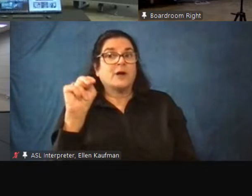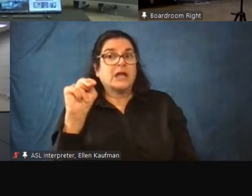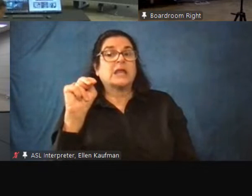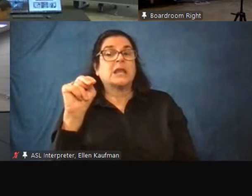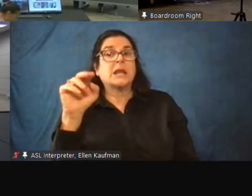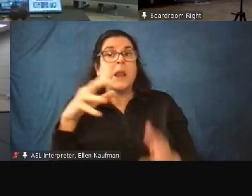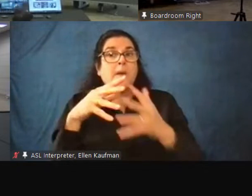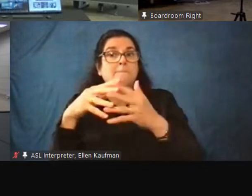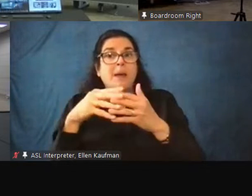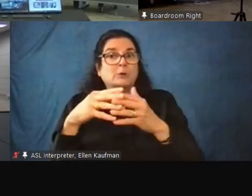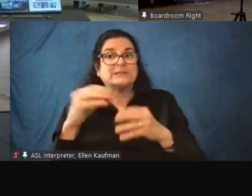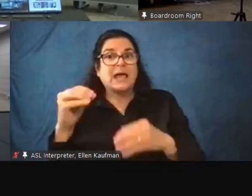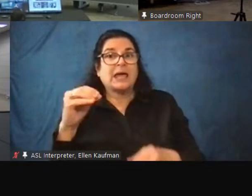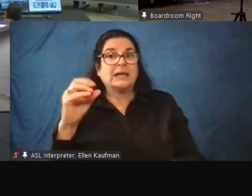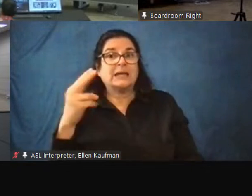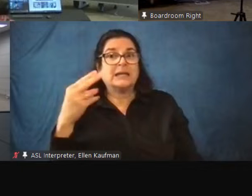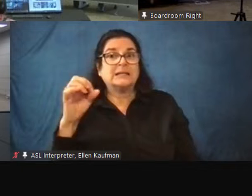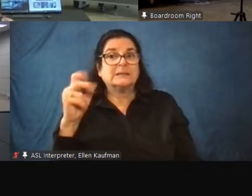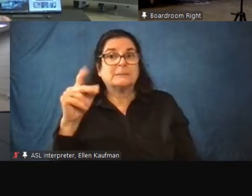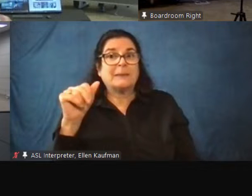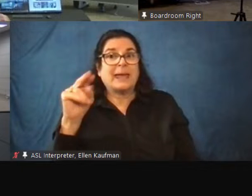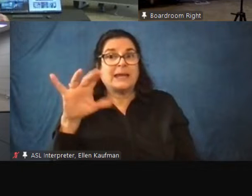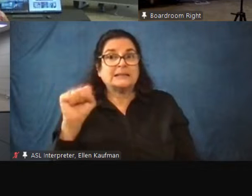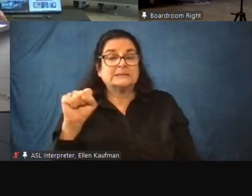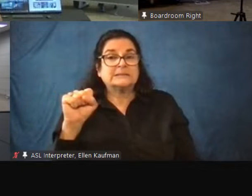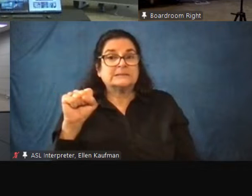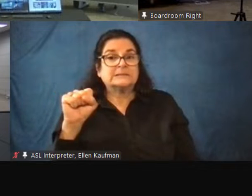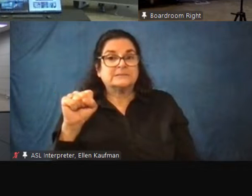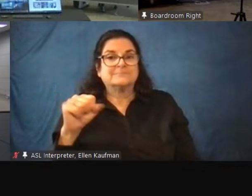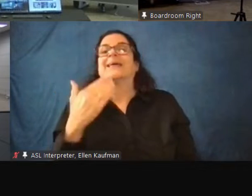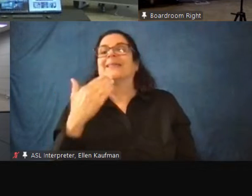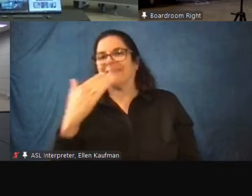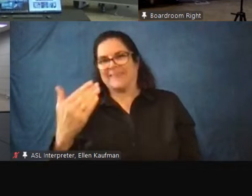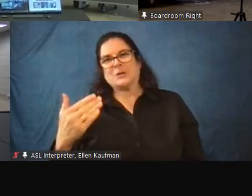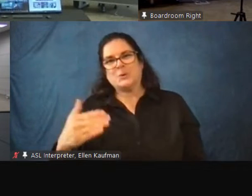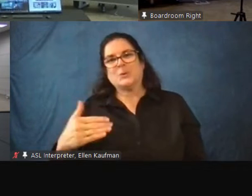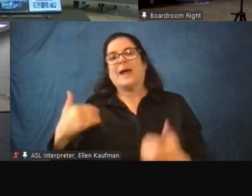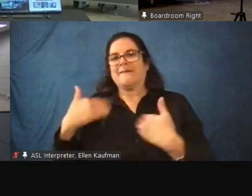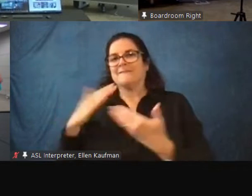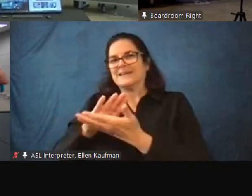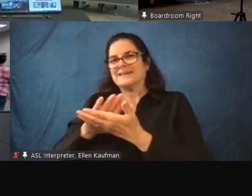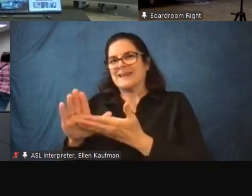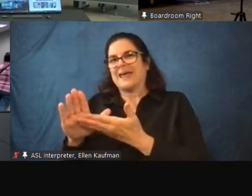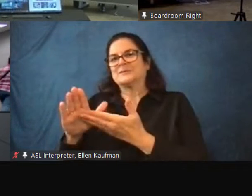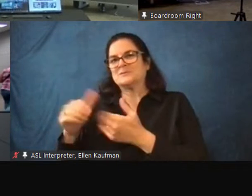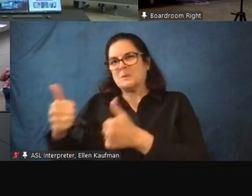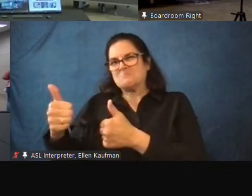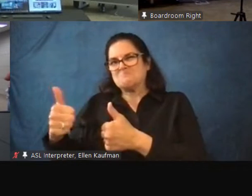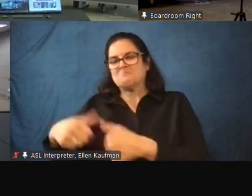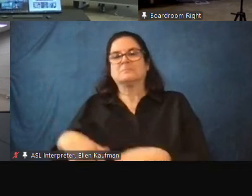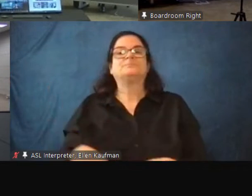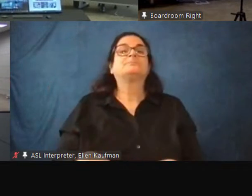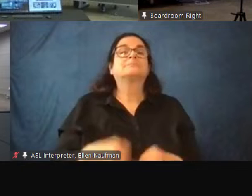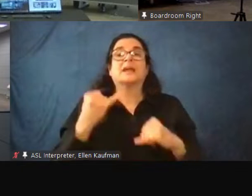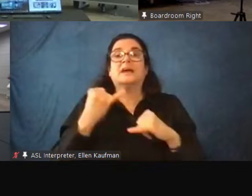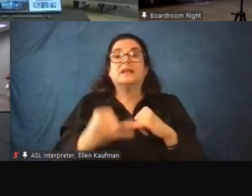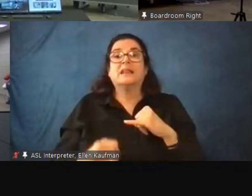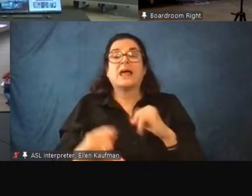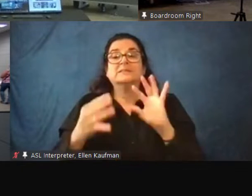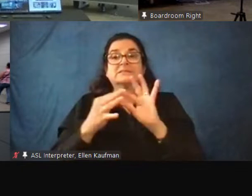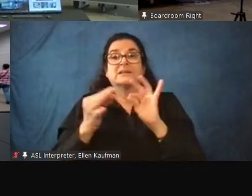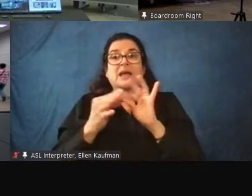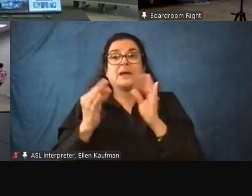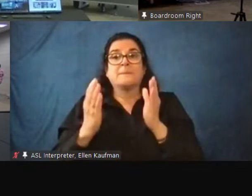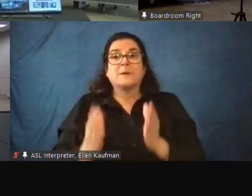you. That's it. Have a nice one, everybody. Thank you. Our last public commenter for today